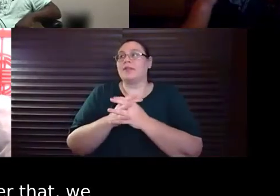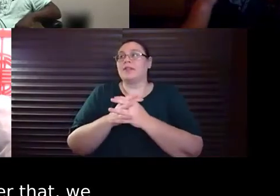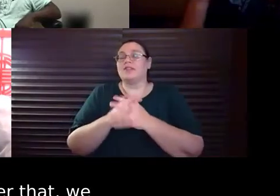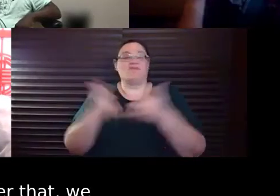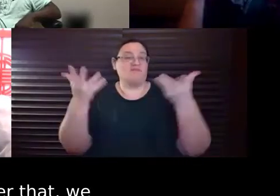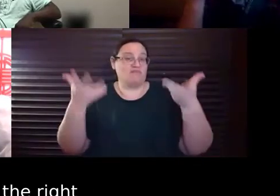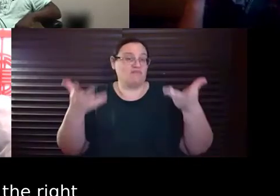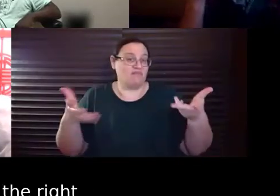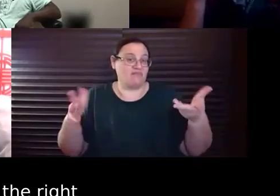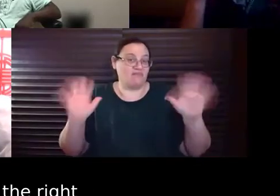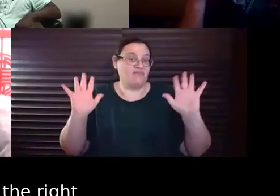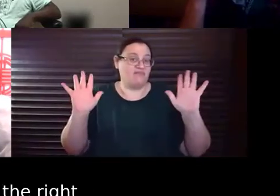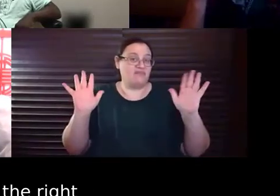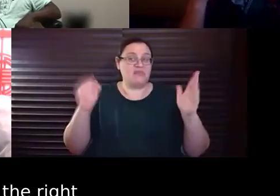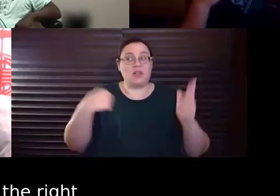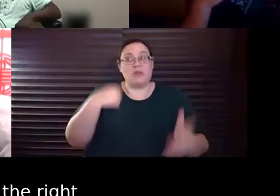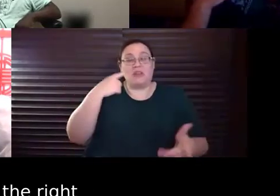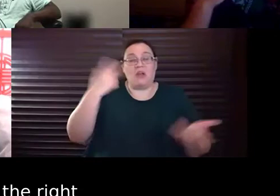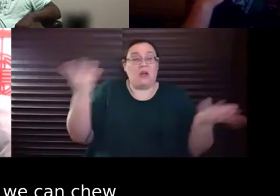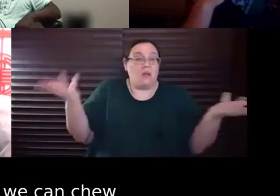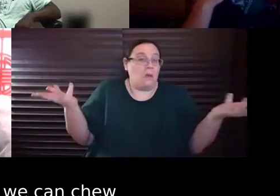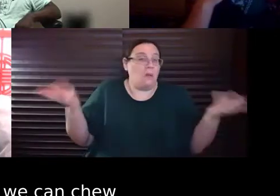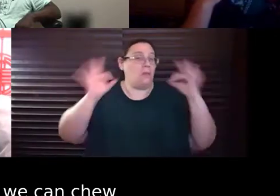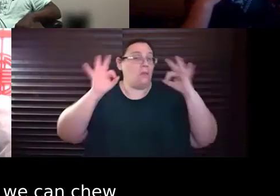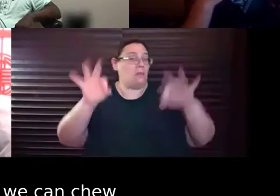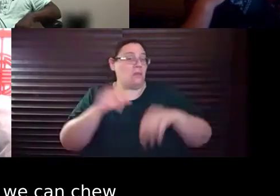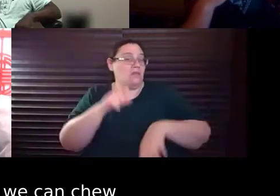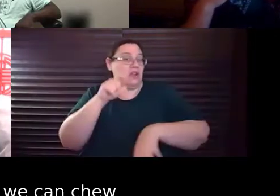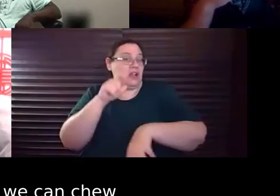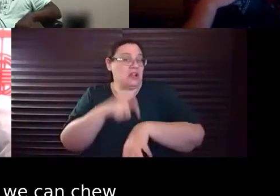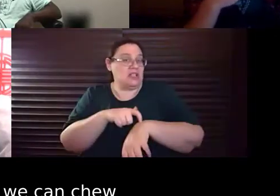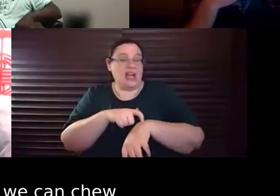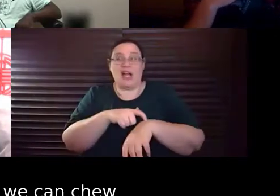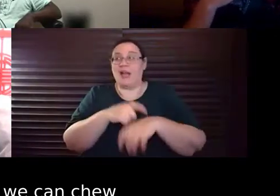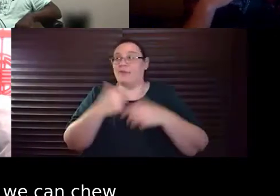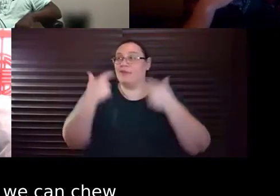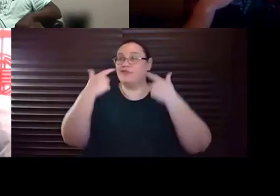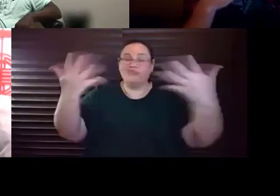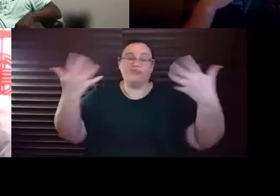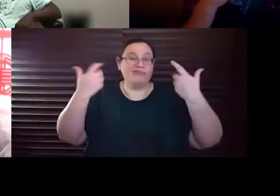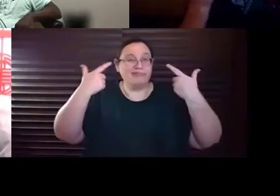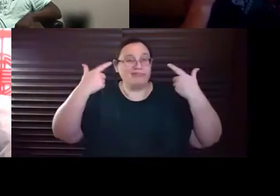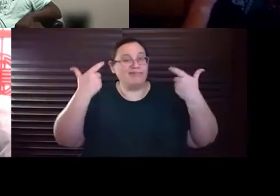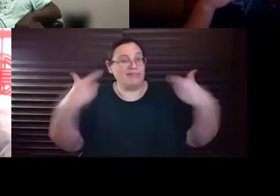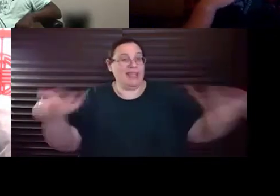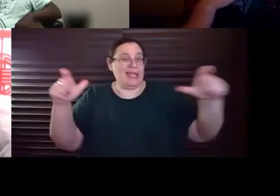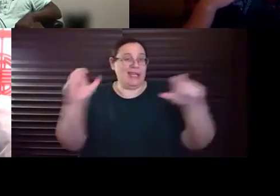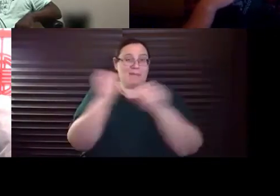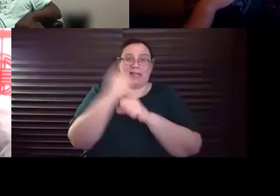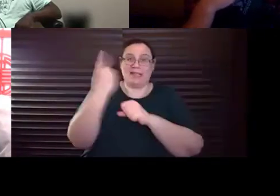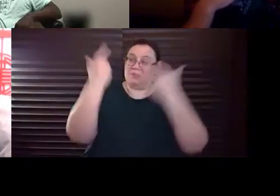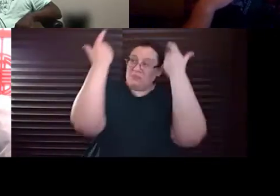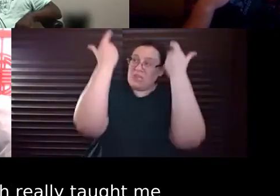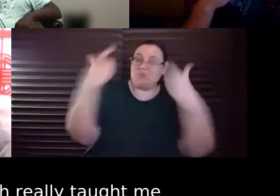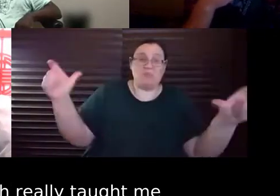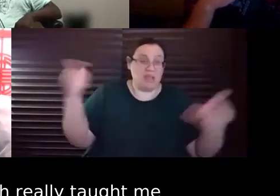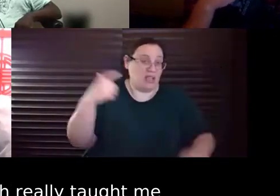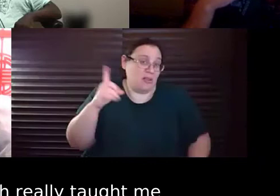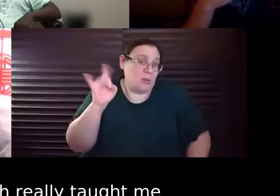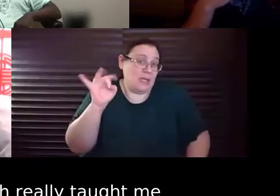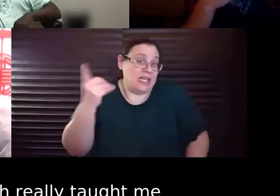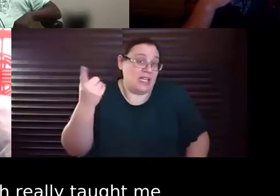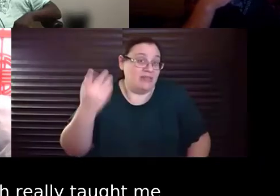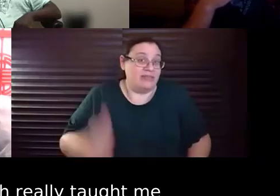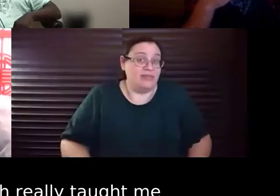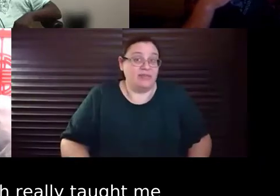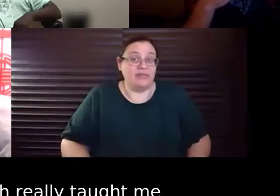like, well, this is the right time to bite off more than we can chew and try to make something at this scale, which we did. Yeah,